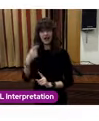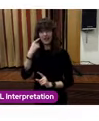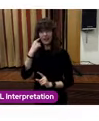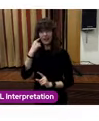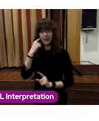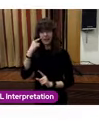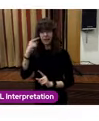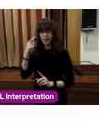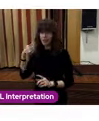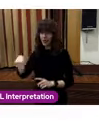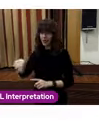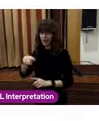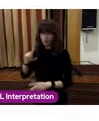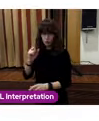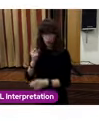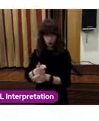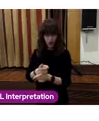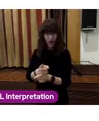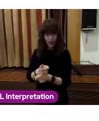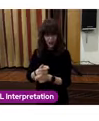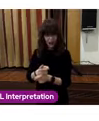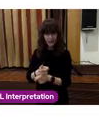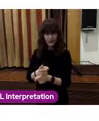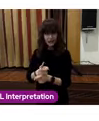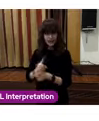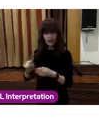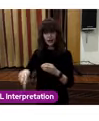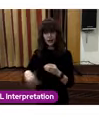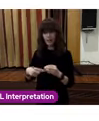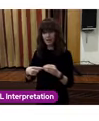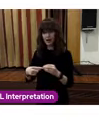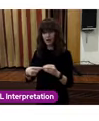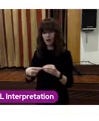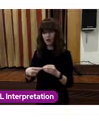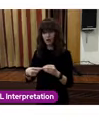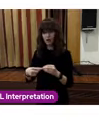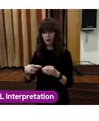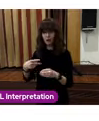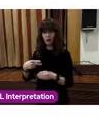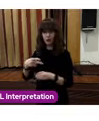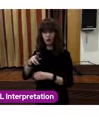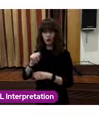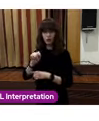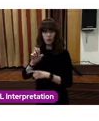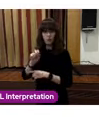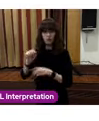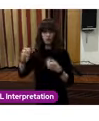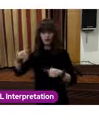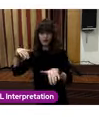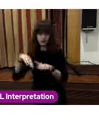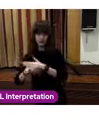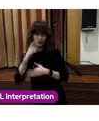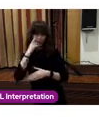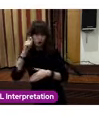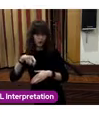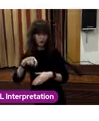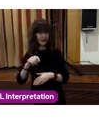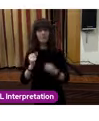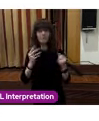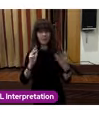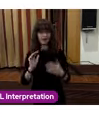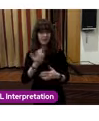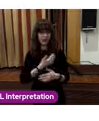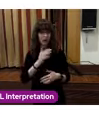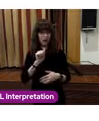they were right about the probability of Putin invading Ukraine, even when a lot of our allies thought that